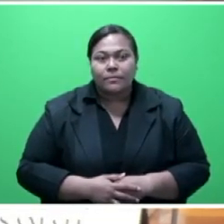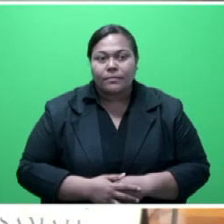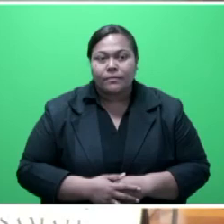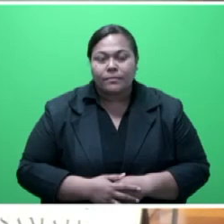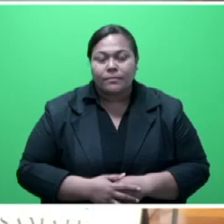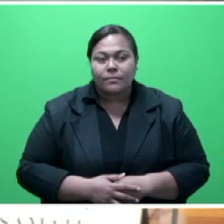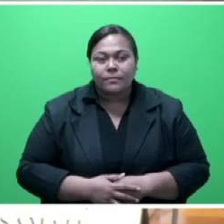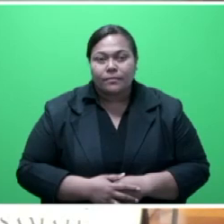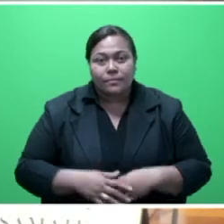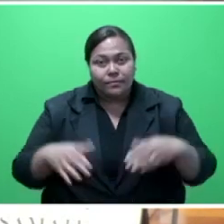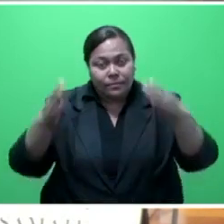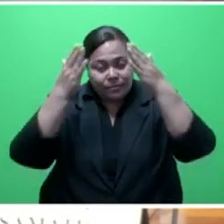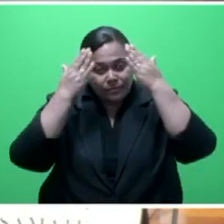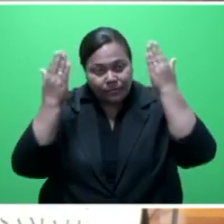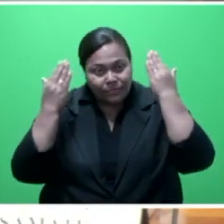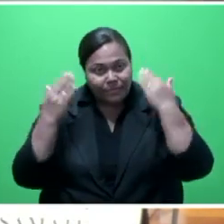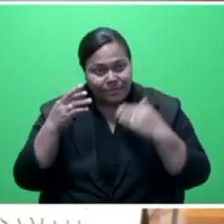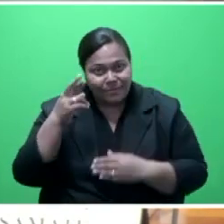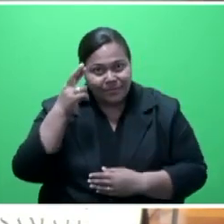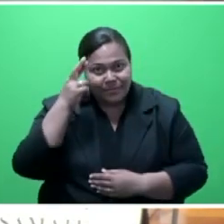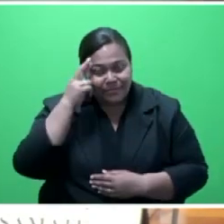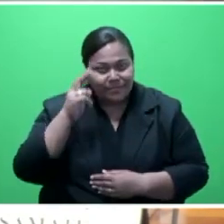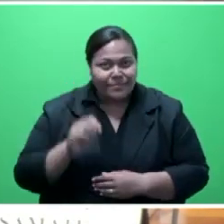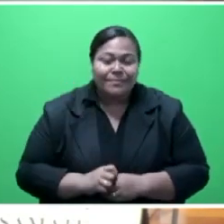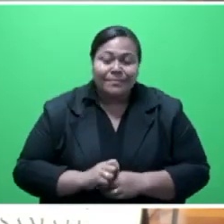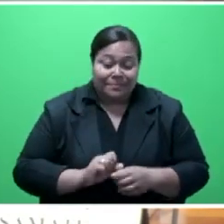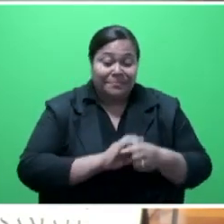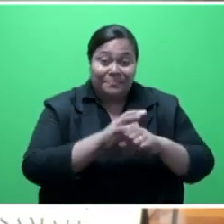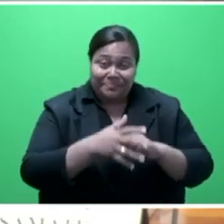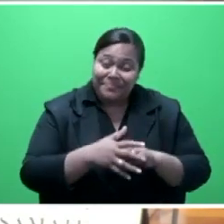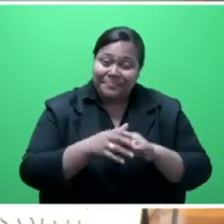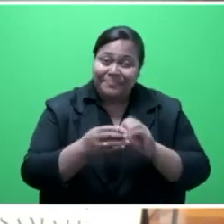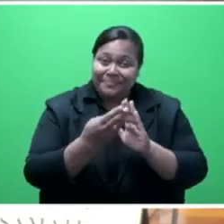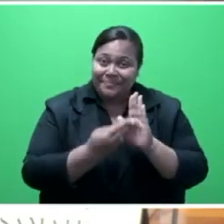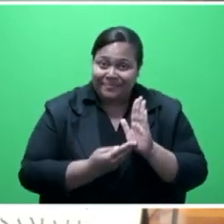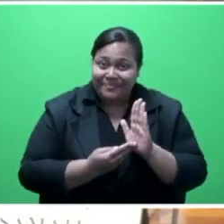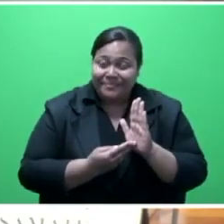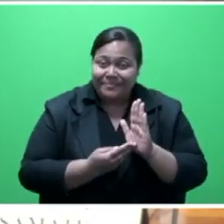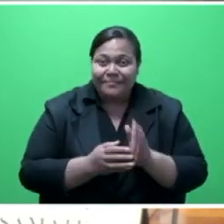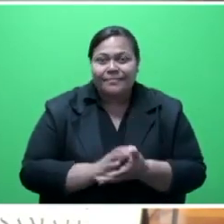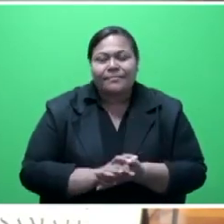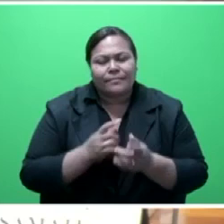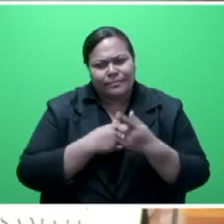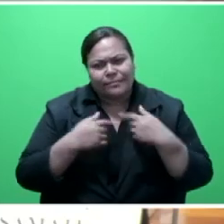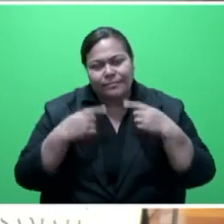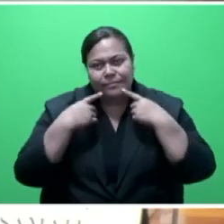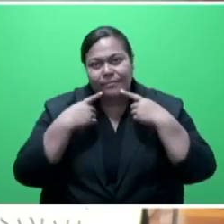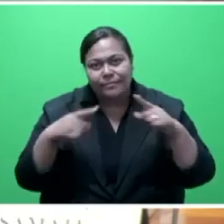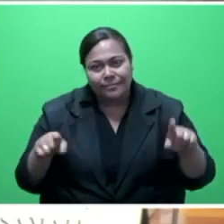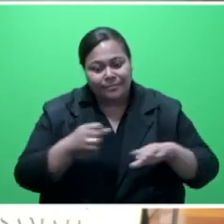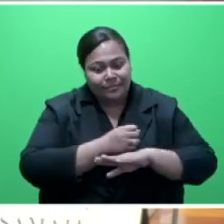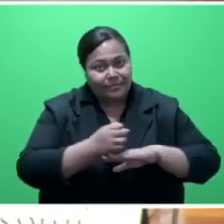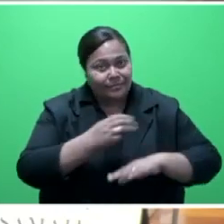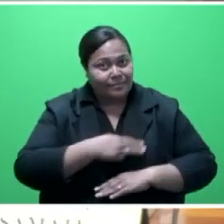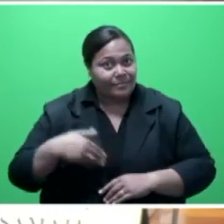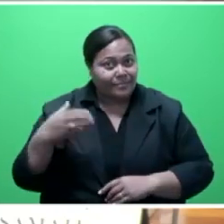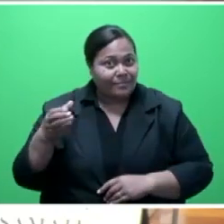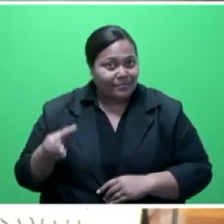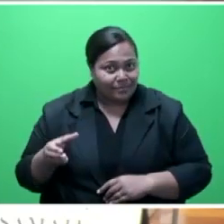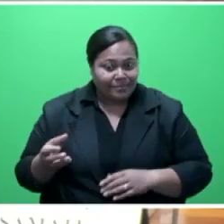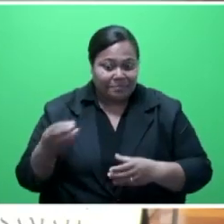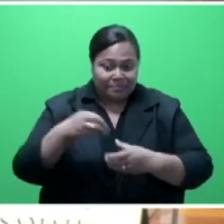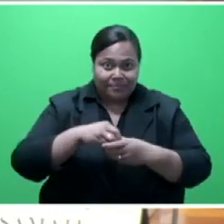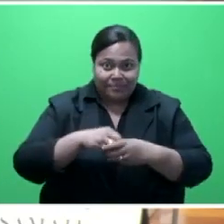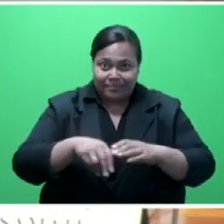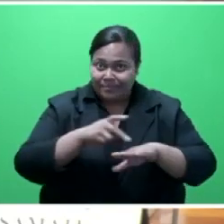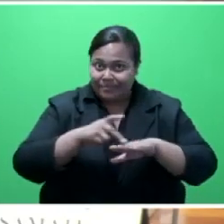Mr. Speaker, sir, in our COVID-19 response budget, we announced that government ministers, including parliamentarians, were